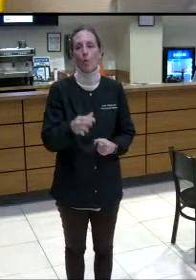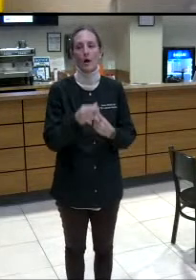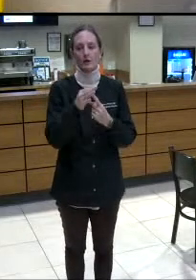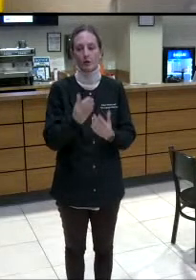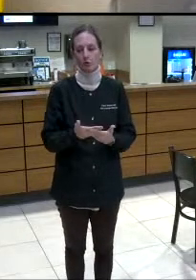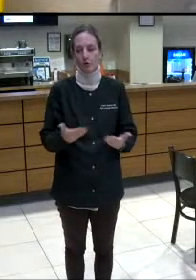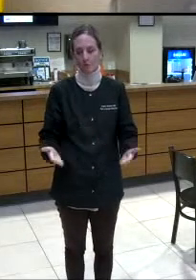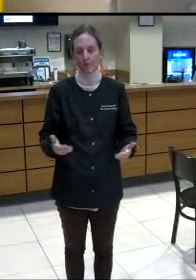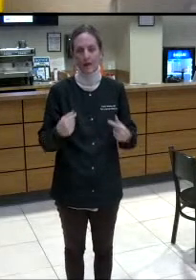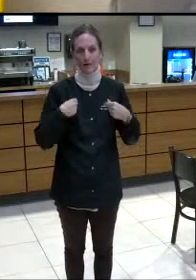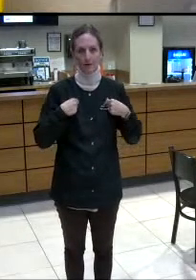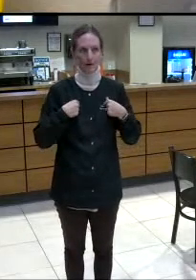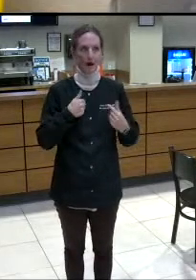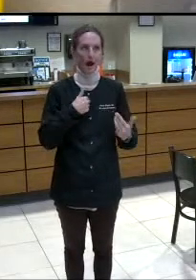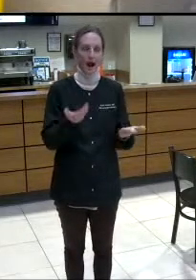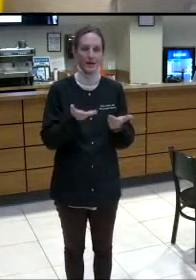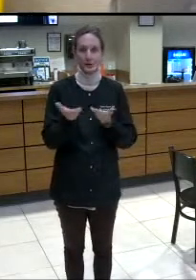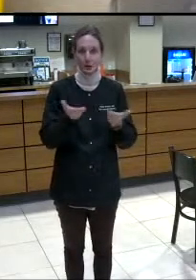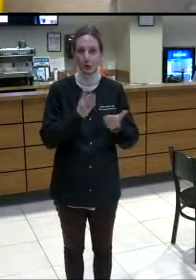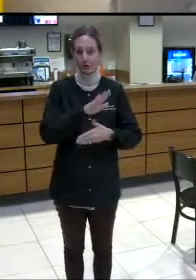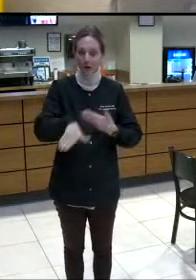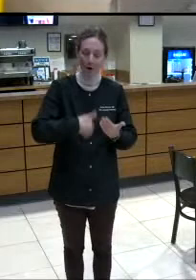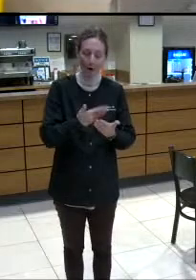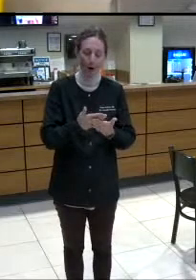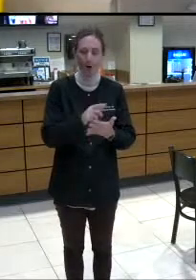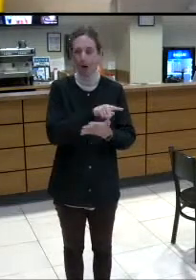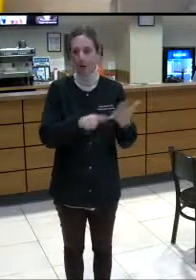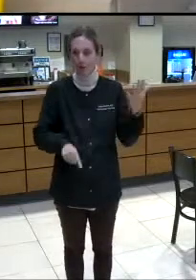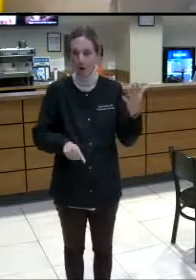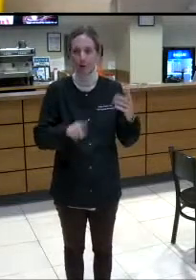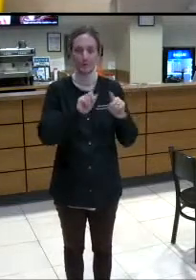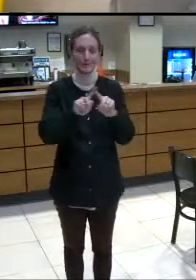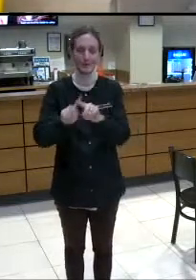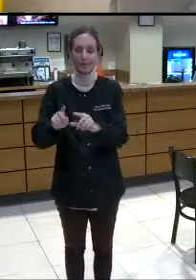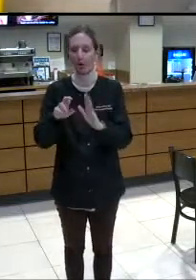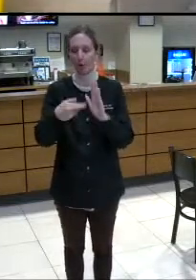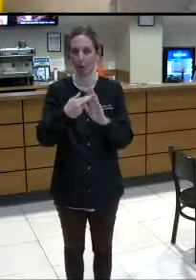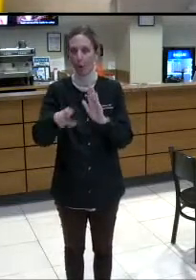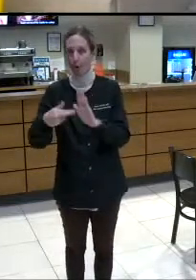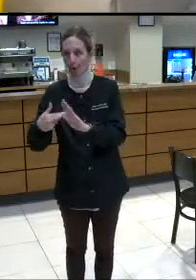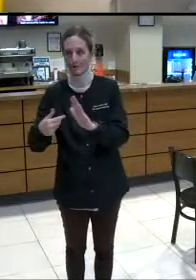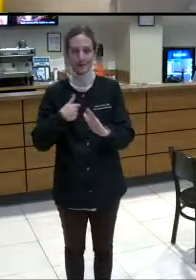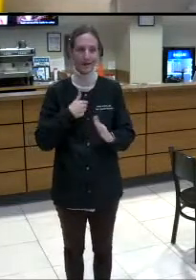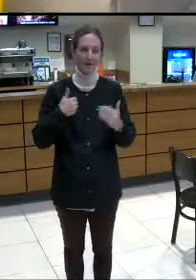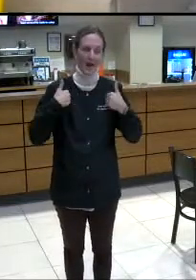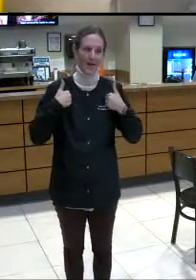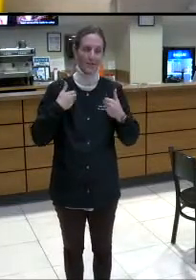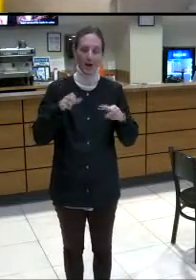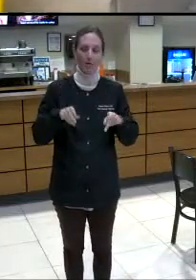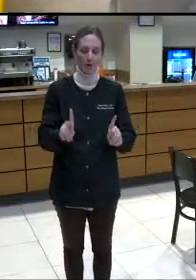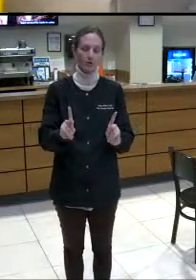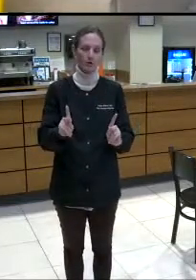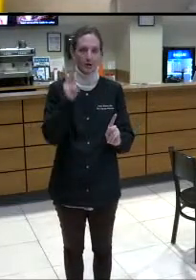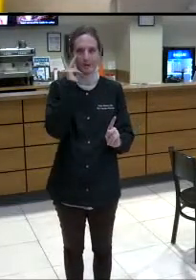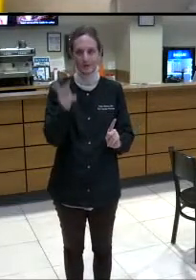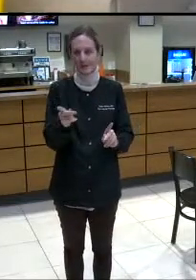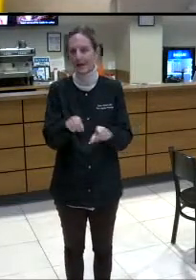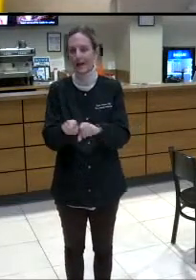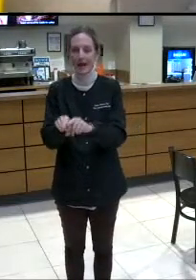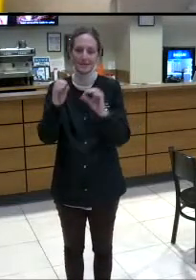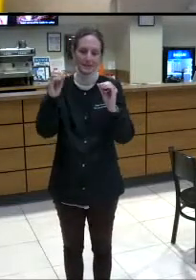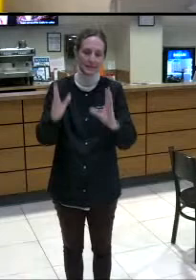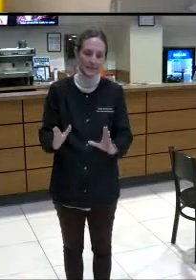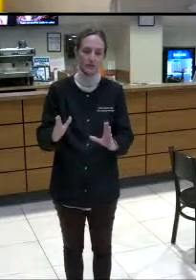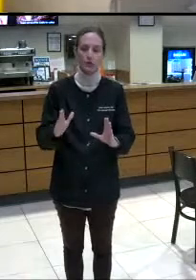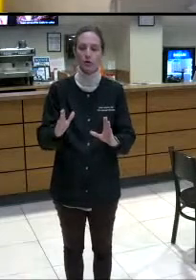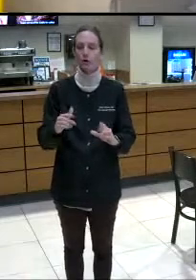about me is that I've served in all of those different roles, right? And so I've had an opportunity to view it as a teacher, as an administrator,